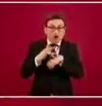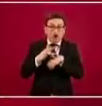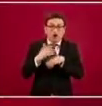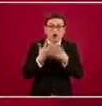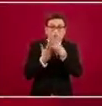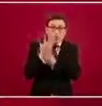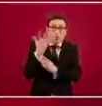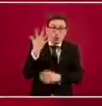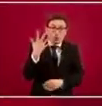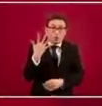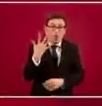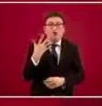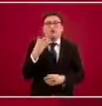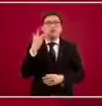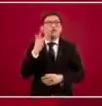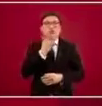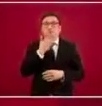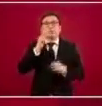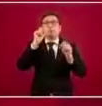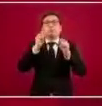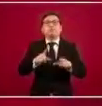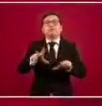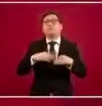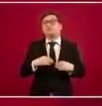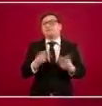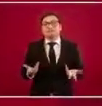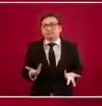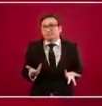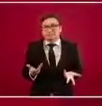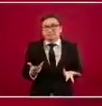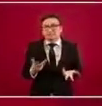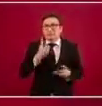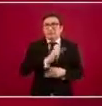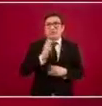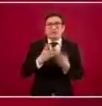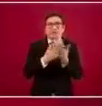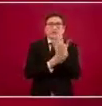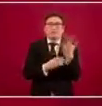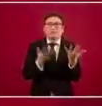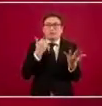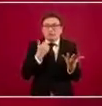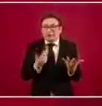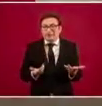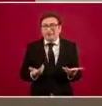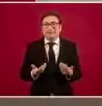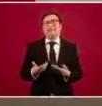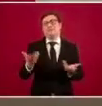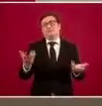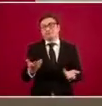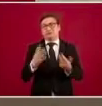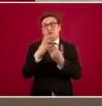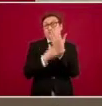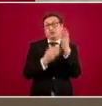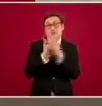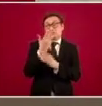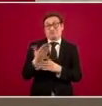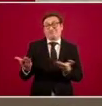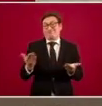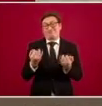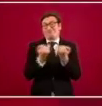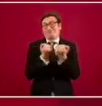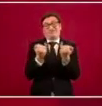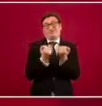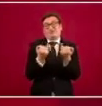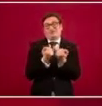virus, then the virus is on the glove, and then if you touch your face with the glove, then you're gonna get infected. So